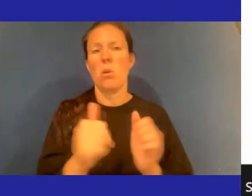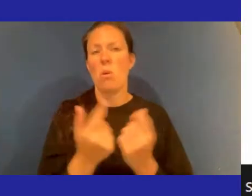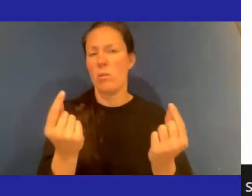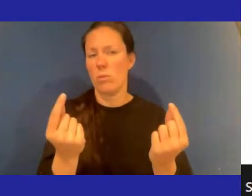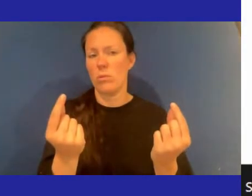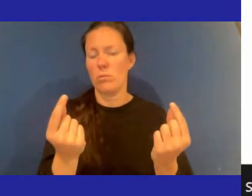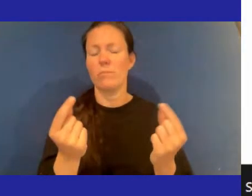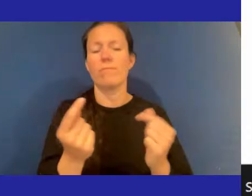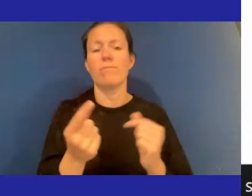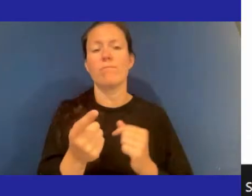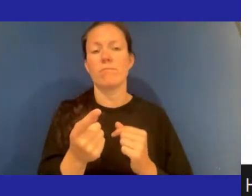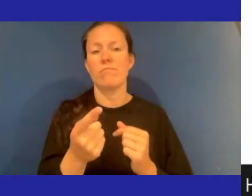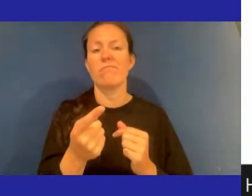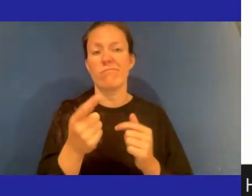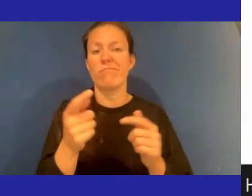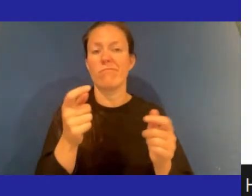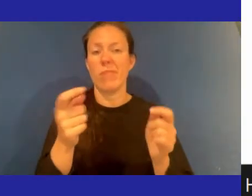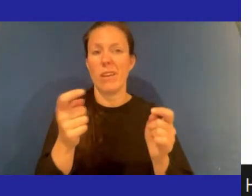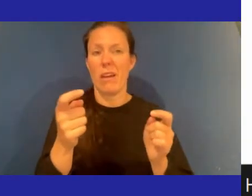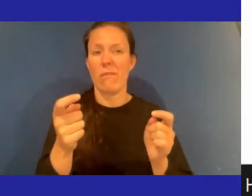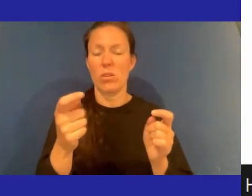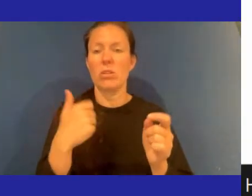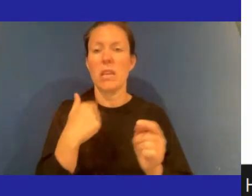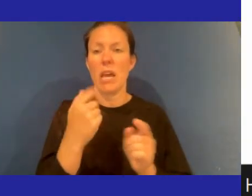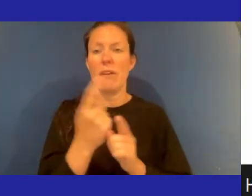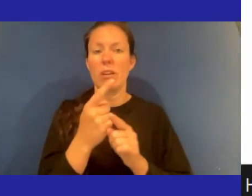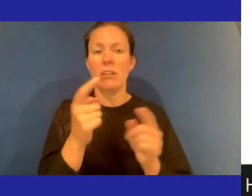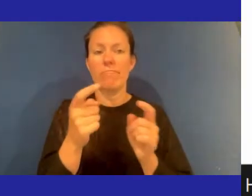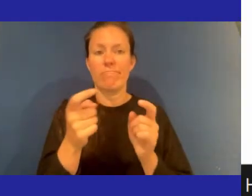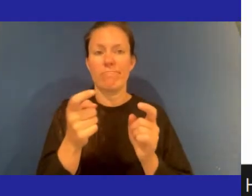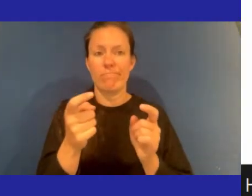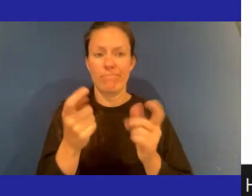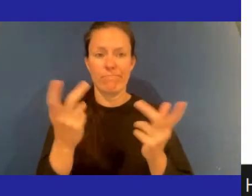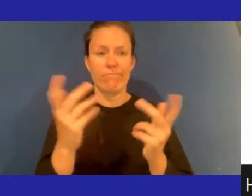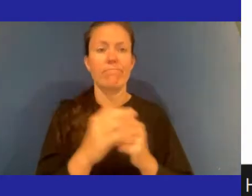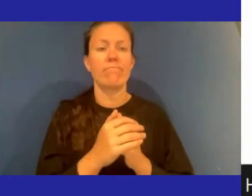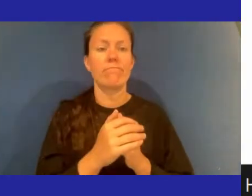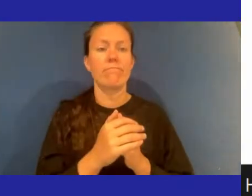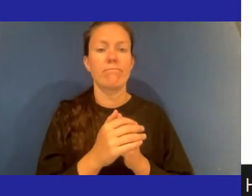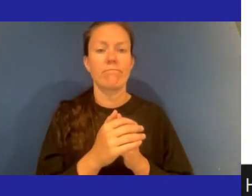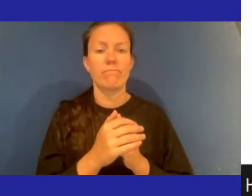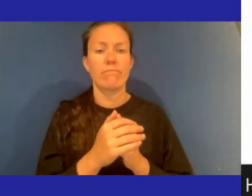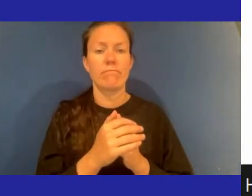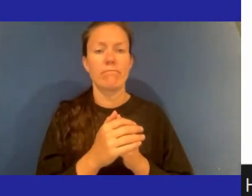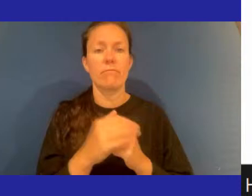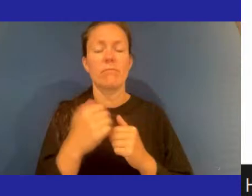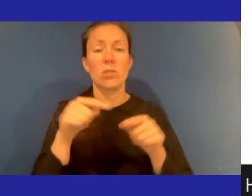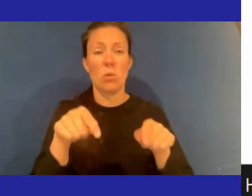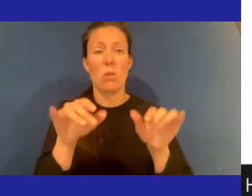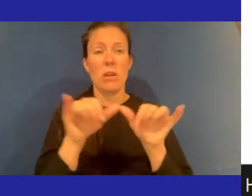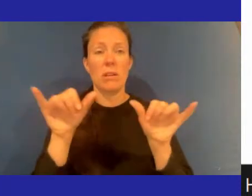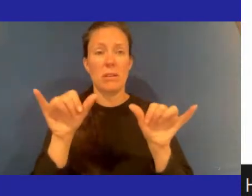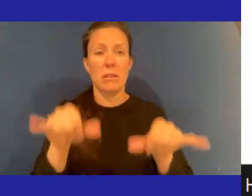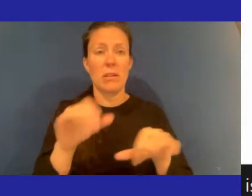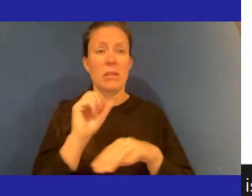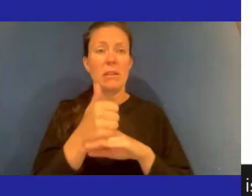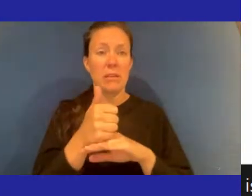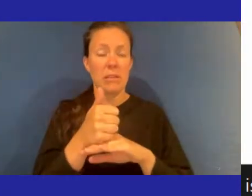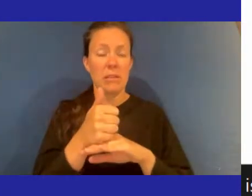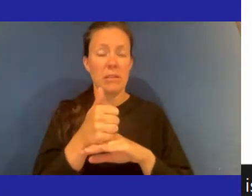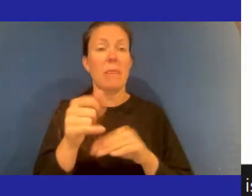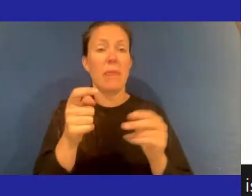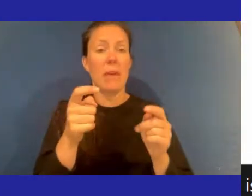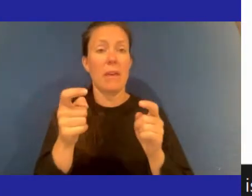is governance and having a proper governance structure. So we, as a system, have established that governance